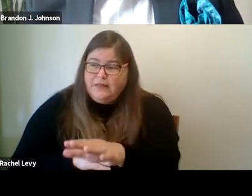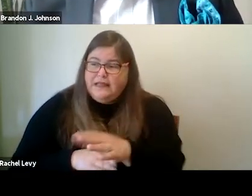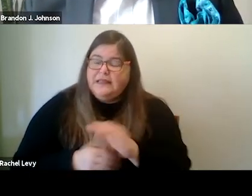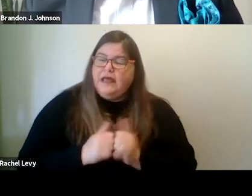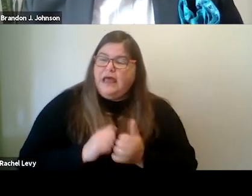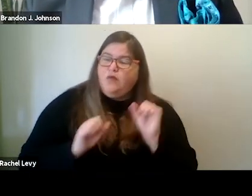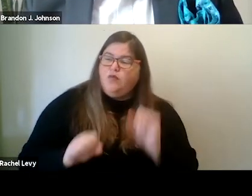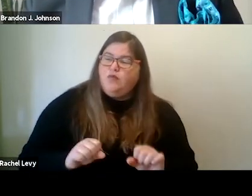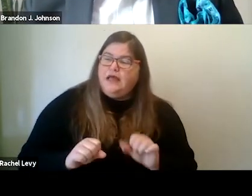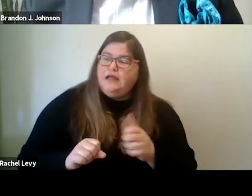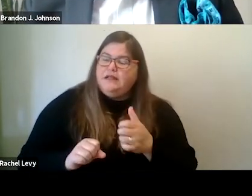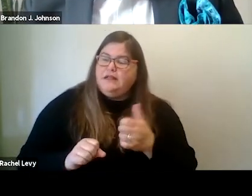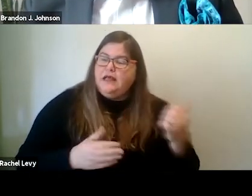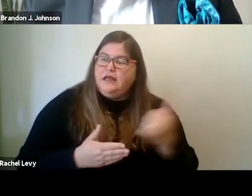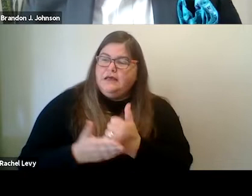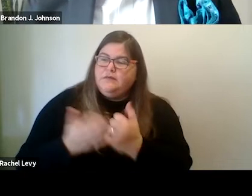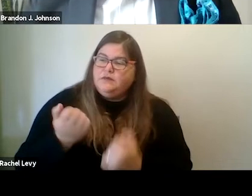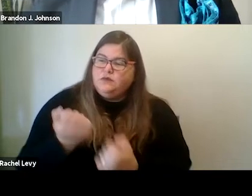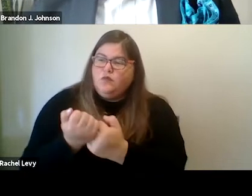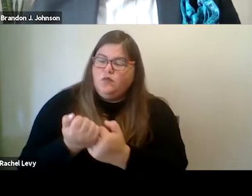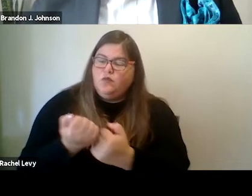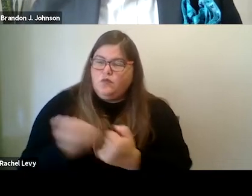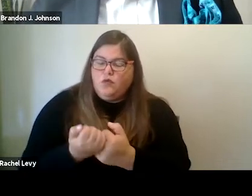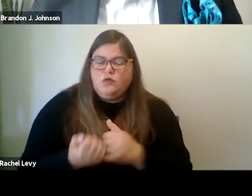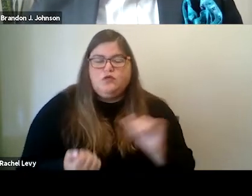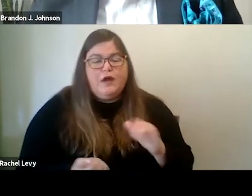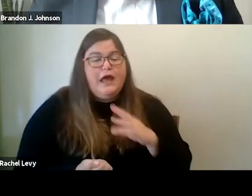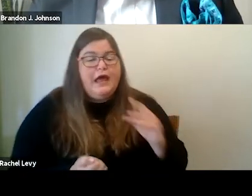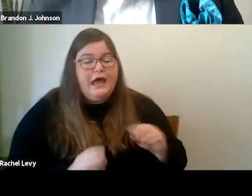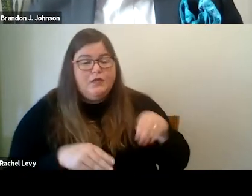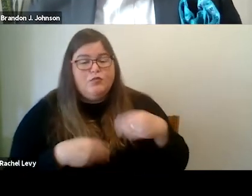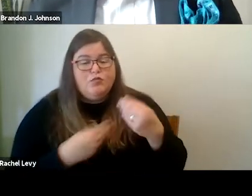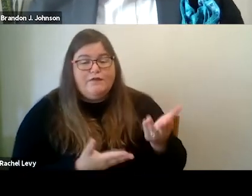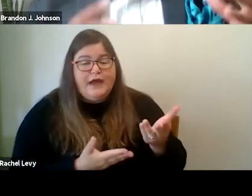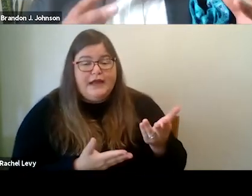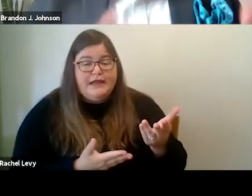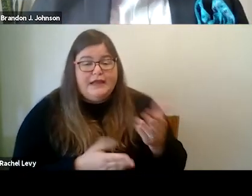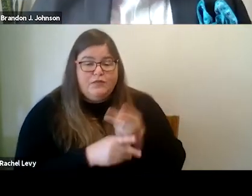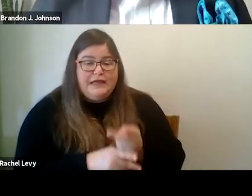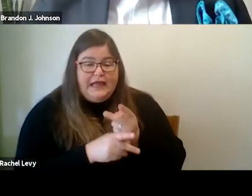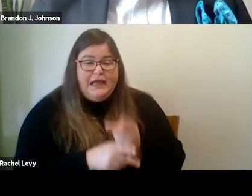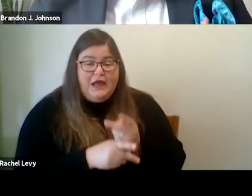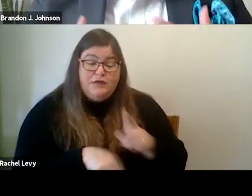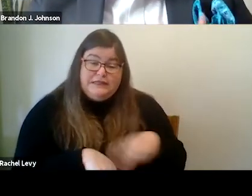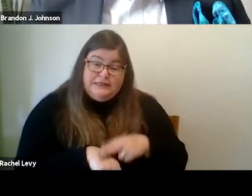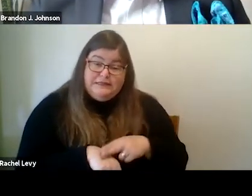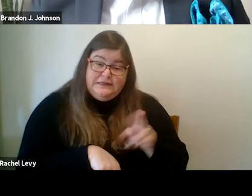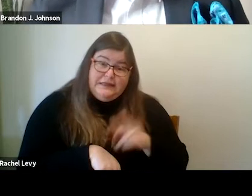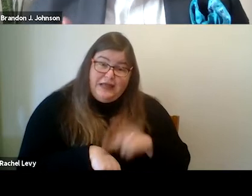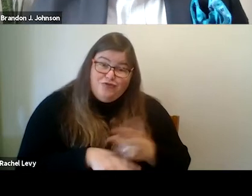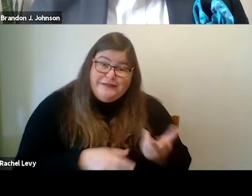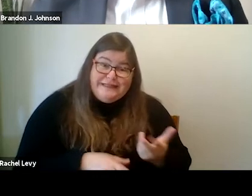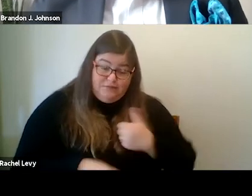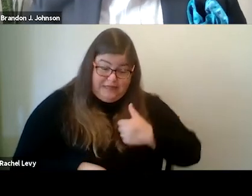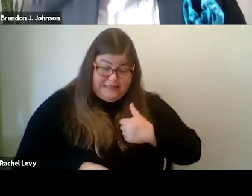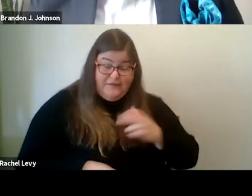be supports as well. And also providing care. Naturally, as